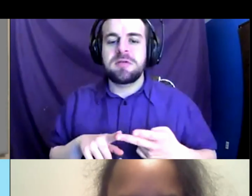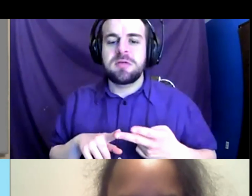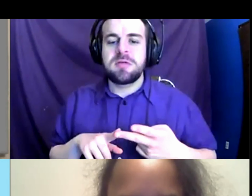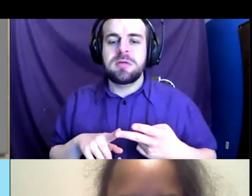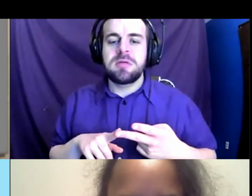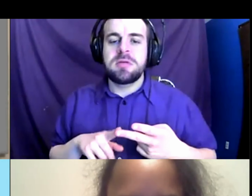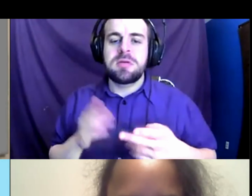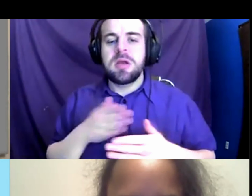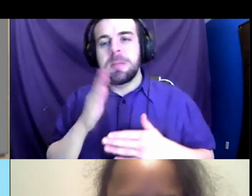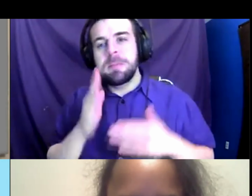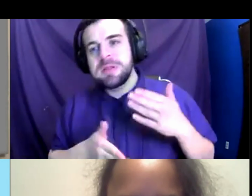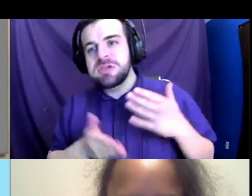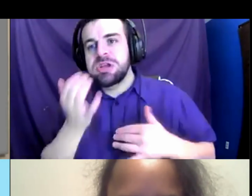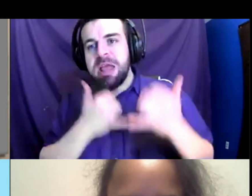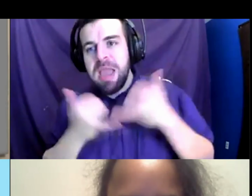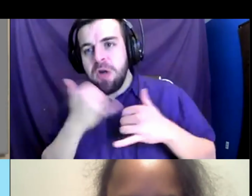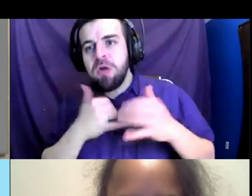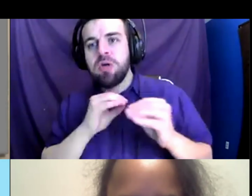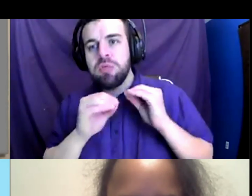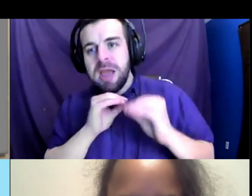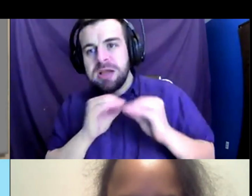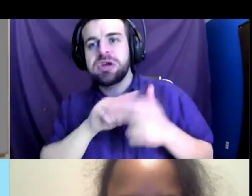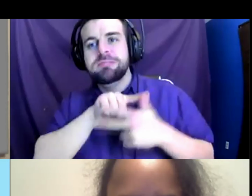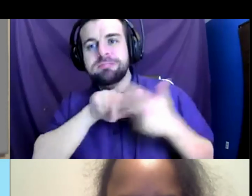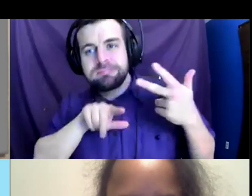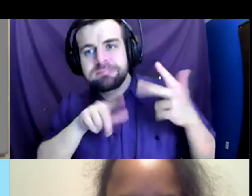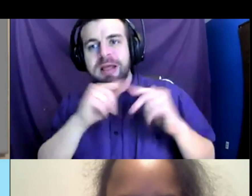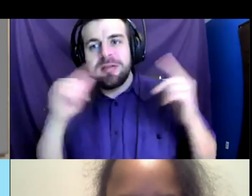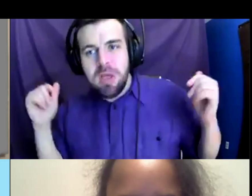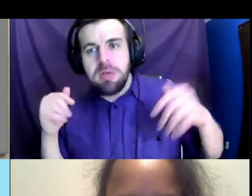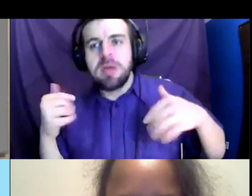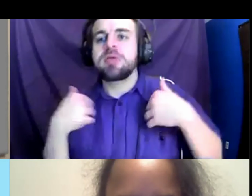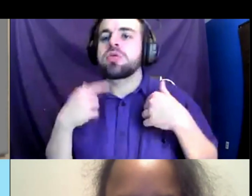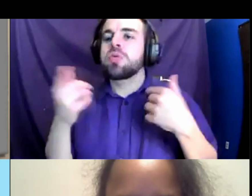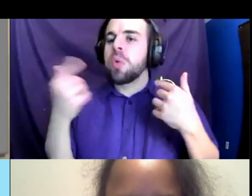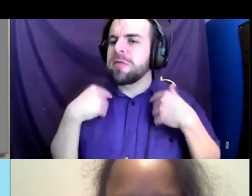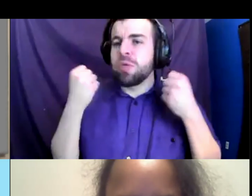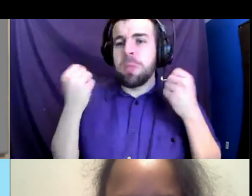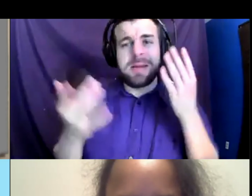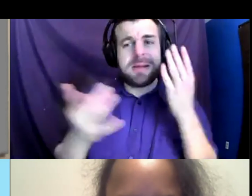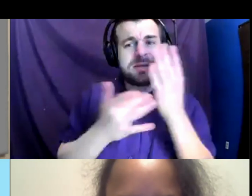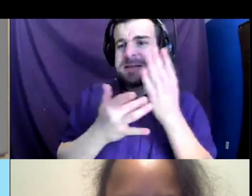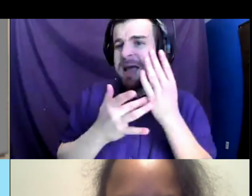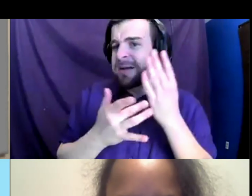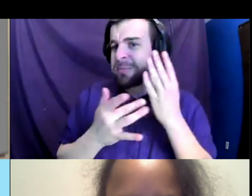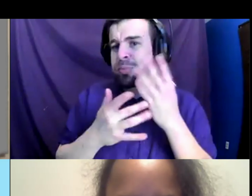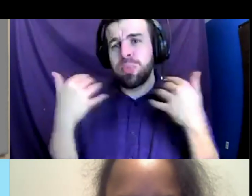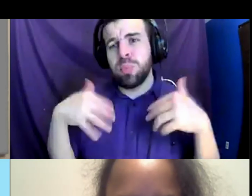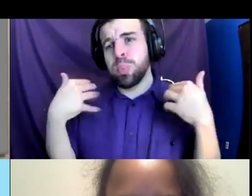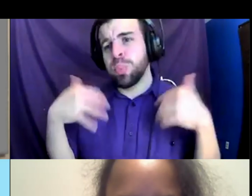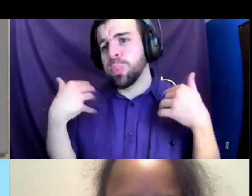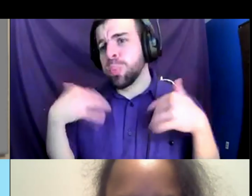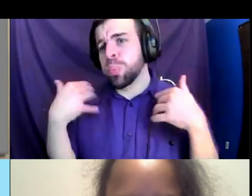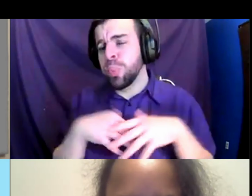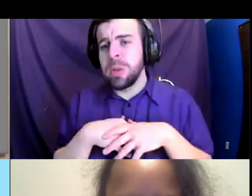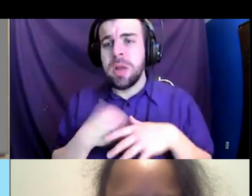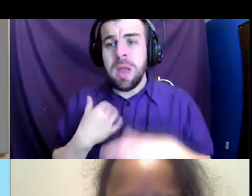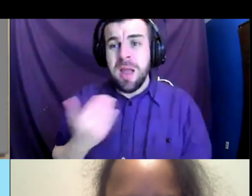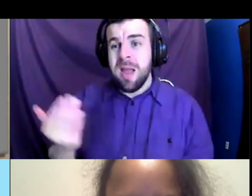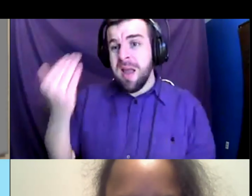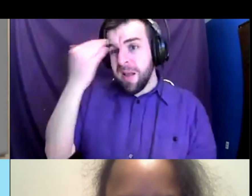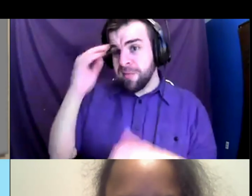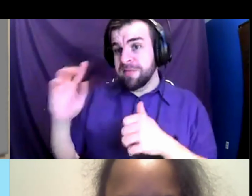etc. And you've got so many tech devices that you use, Marci. I know the first thing that occurs to